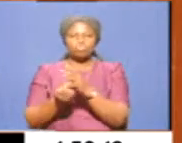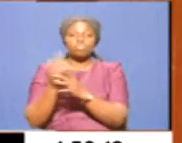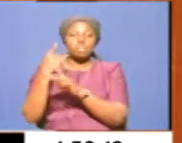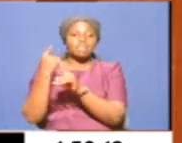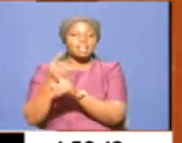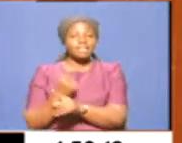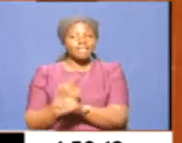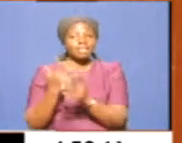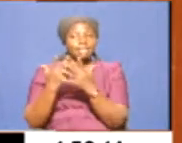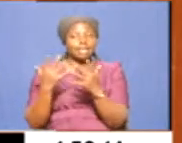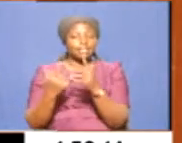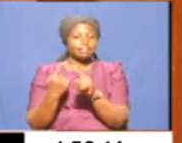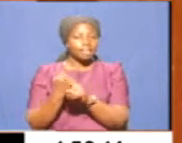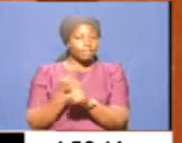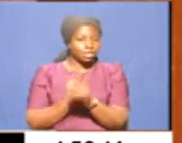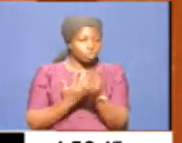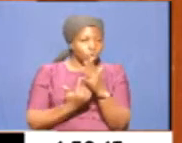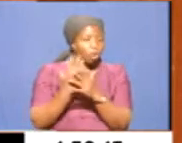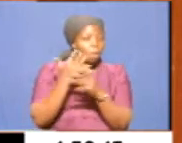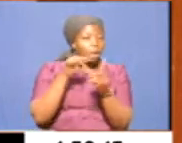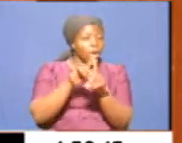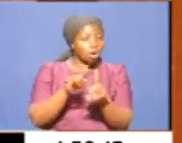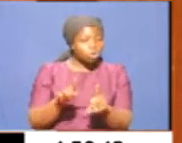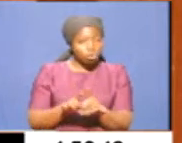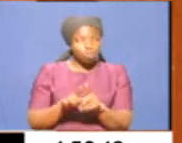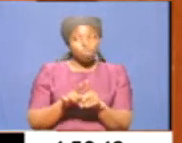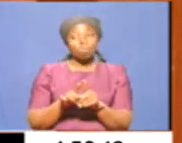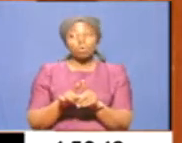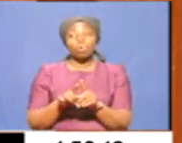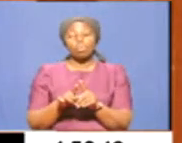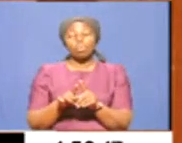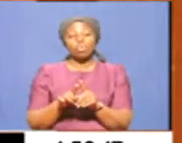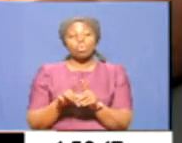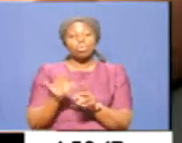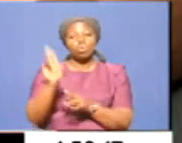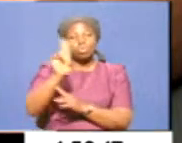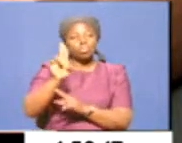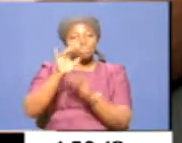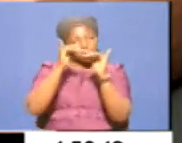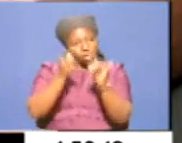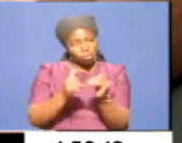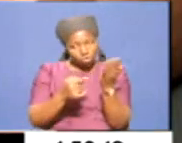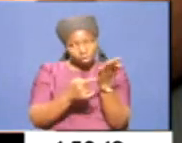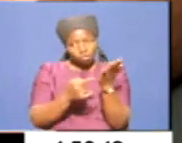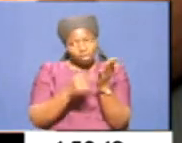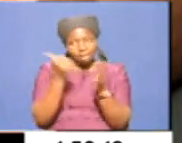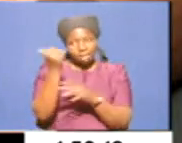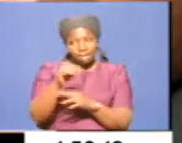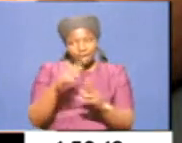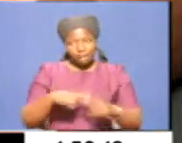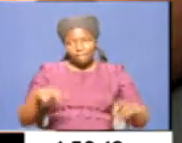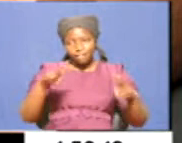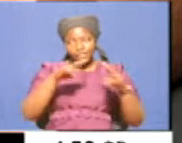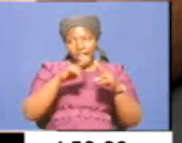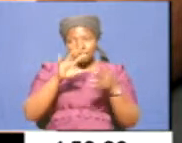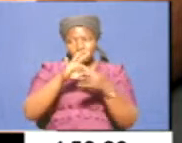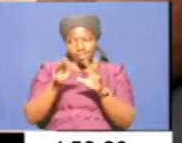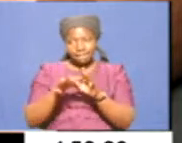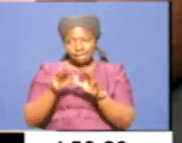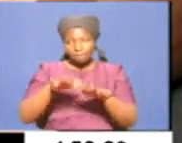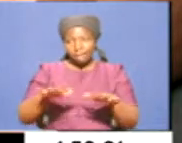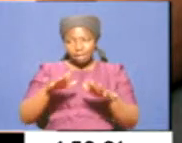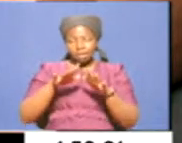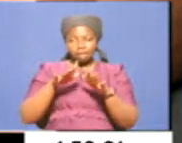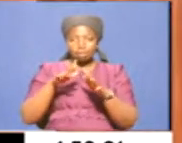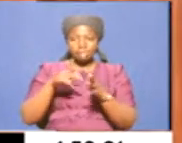or different crops, but also take up newer technologies. Because in any value chain, the market price is really the incentive that drives people